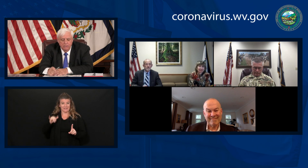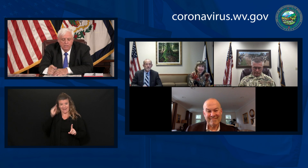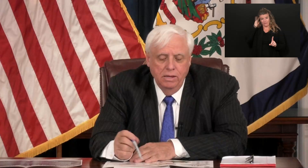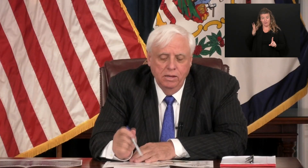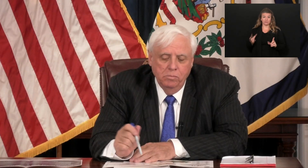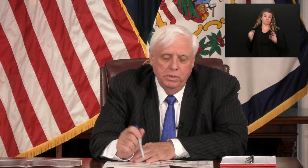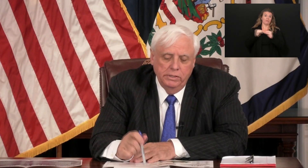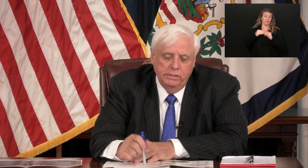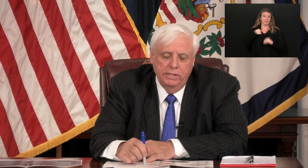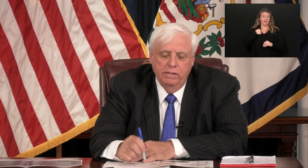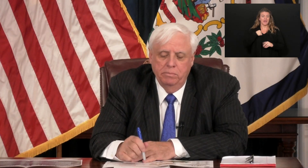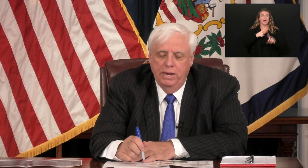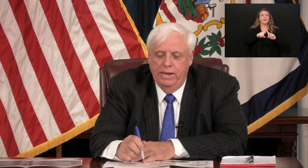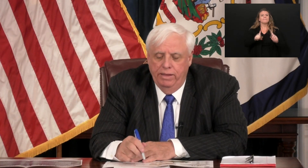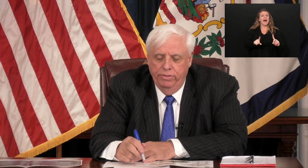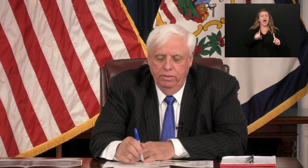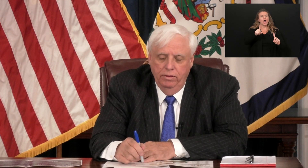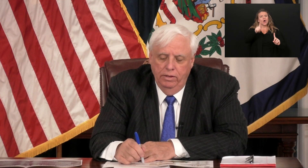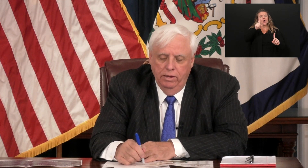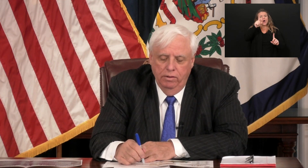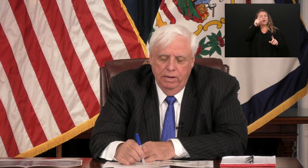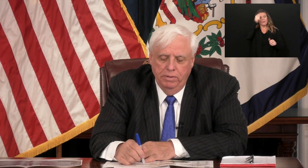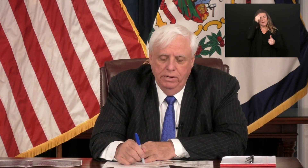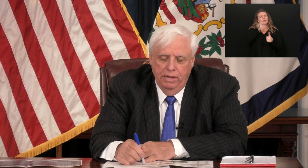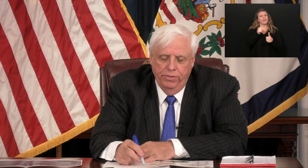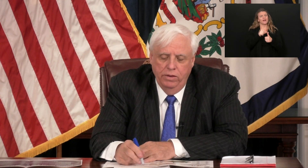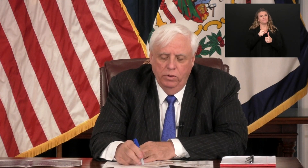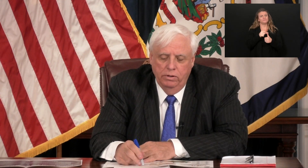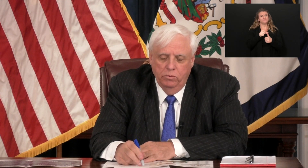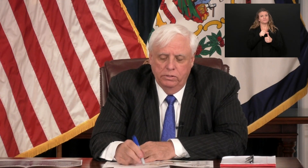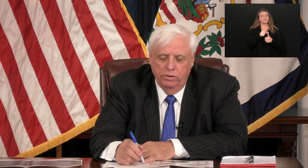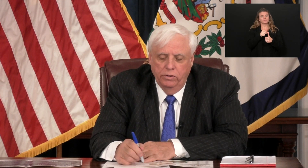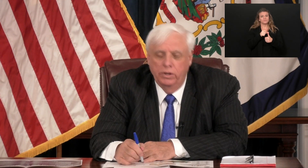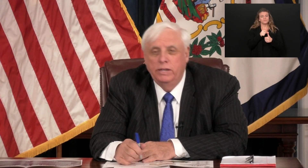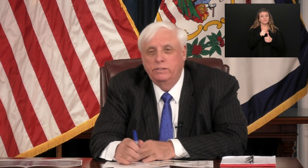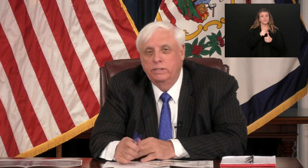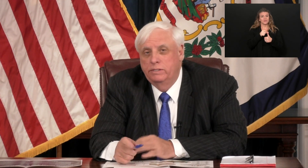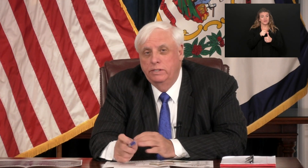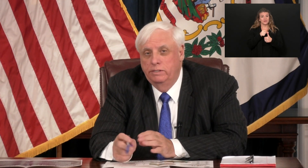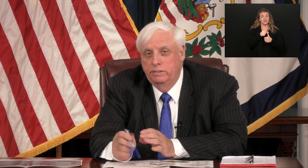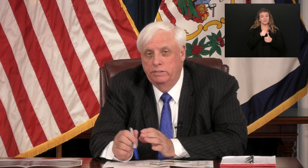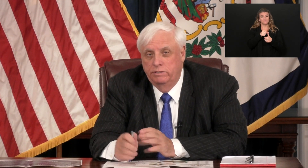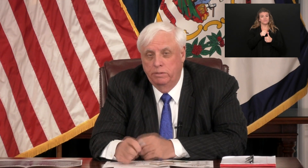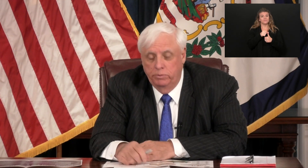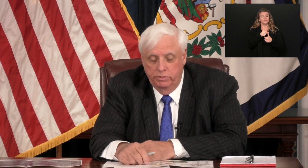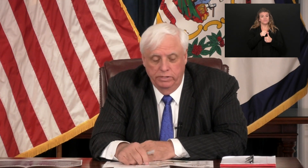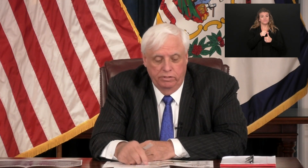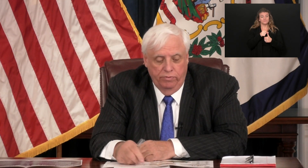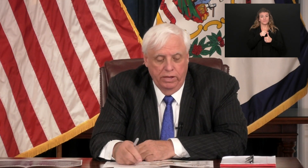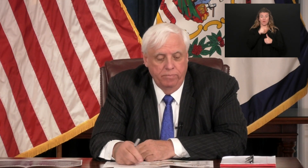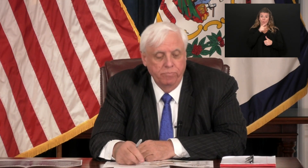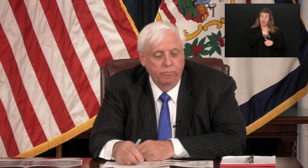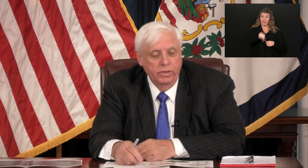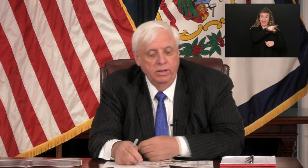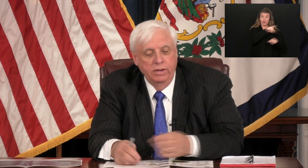I. But just think of the math. You know, I mean, I think what they're doing is just as simple as this.